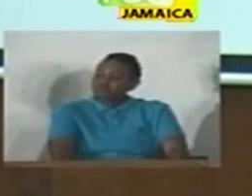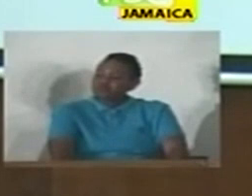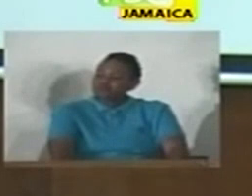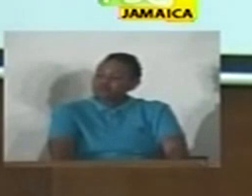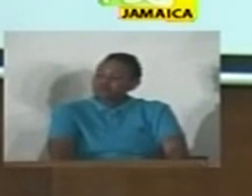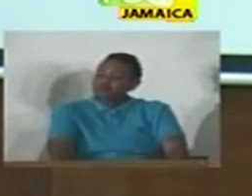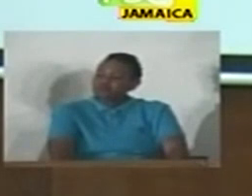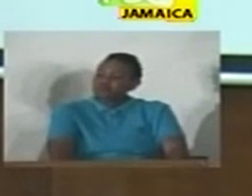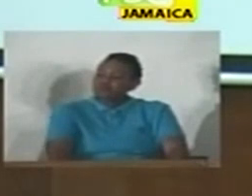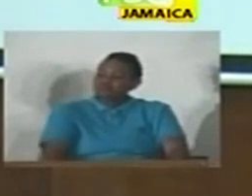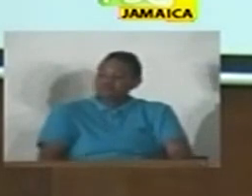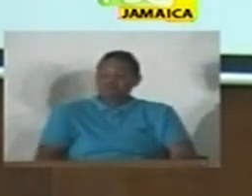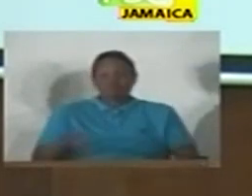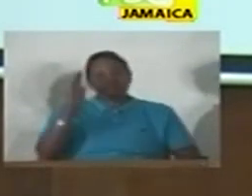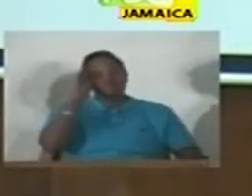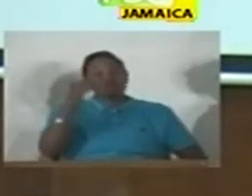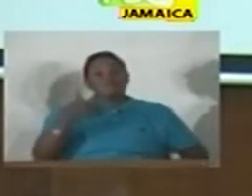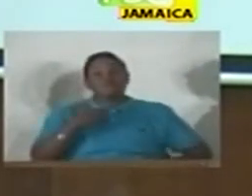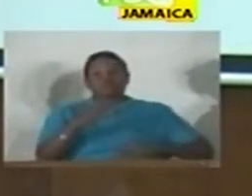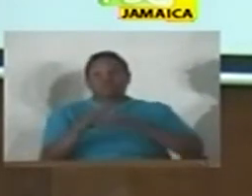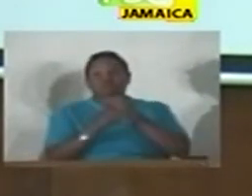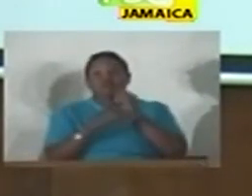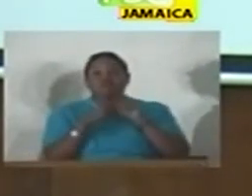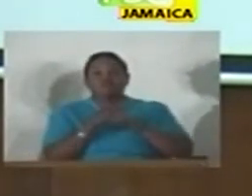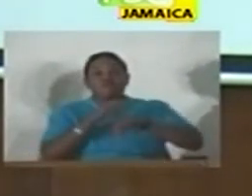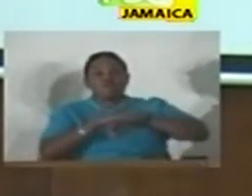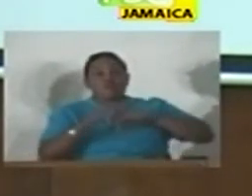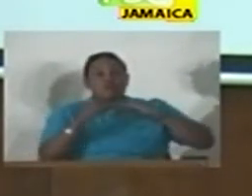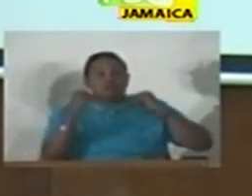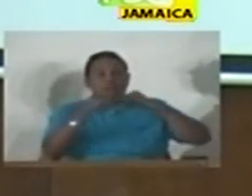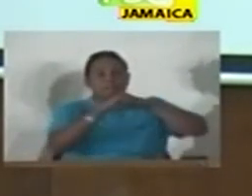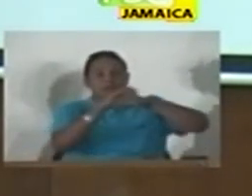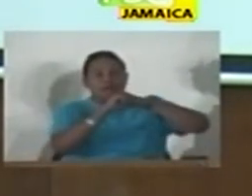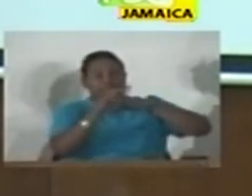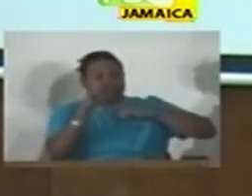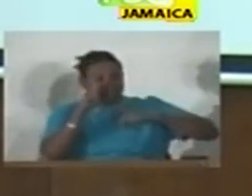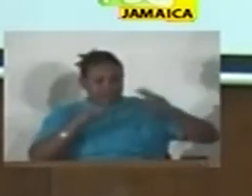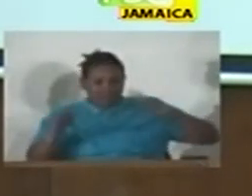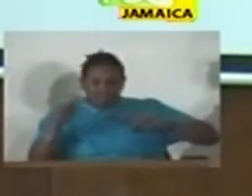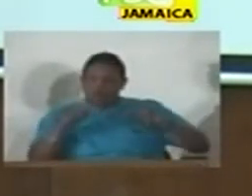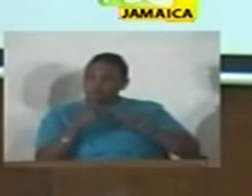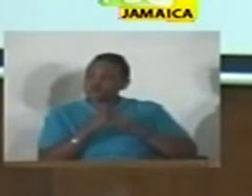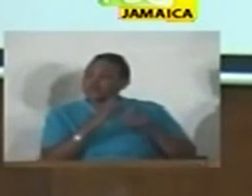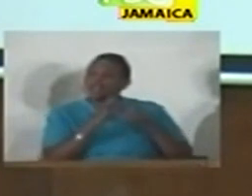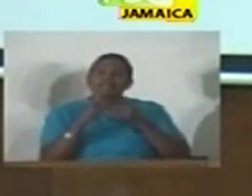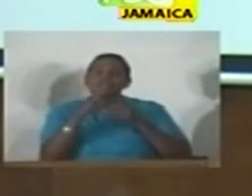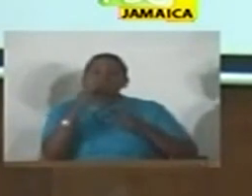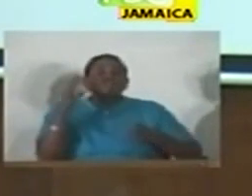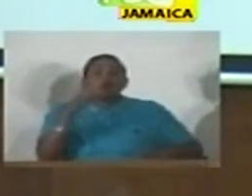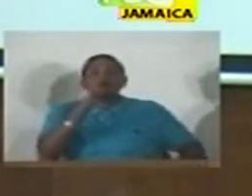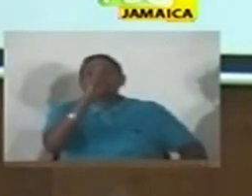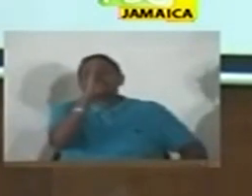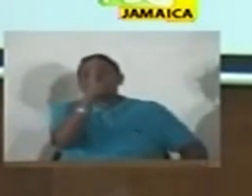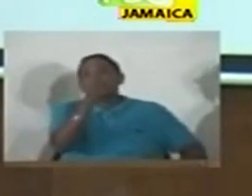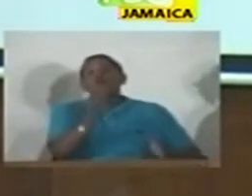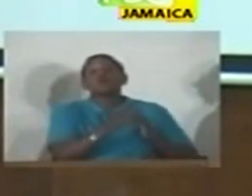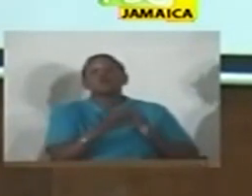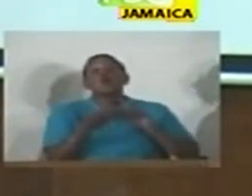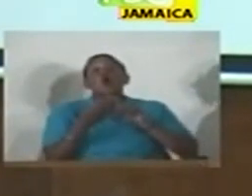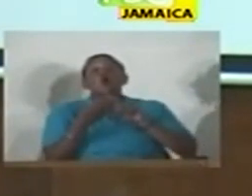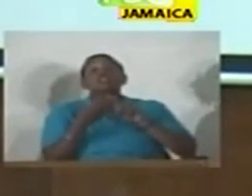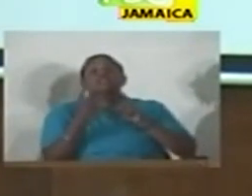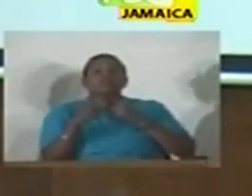an online marketing platform to link farmers directly with hotels